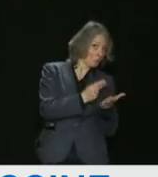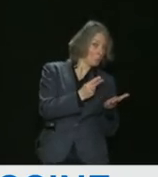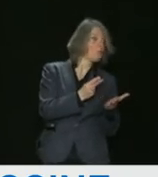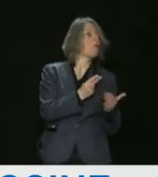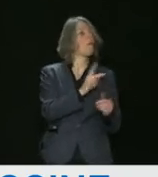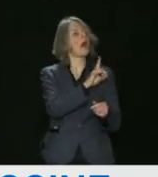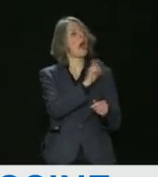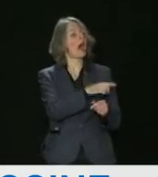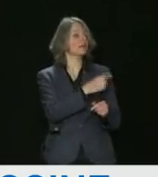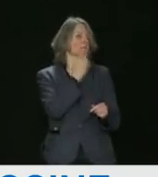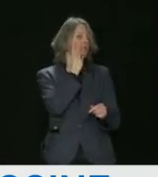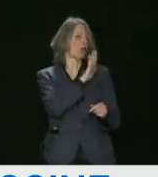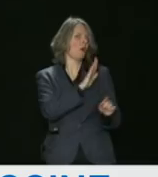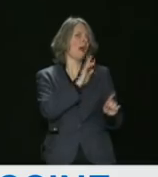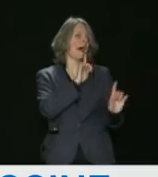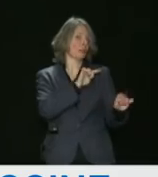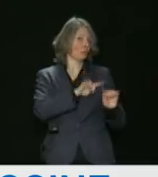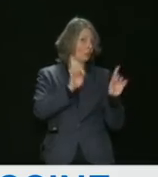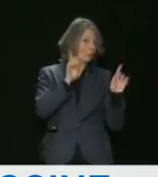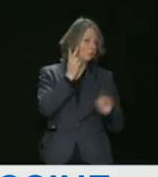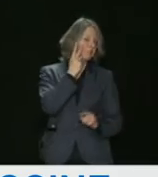you would have a different answer.